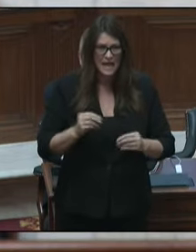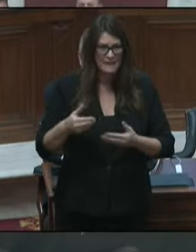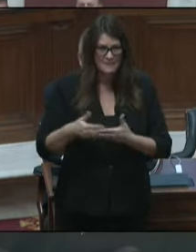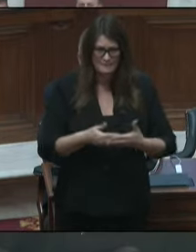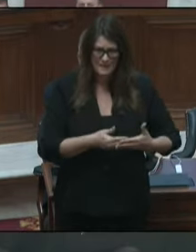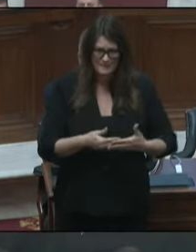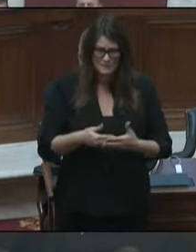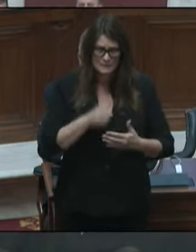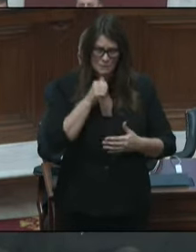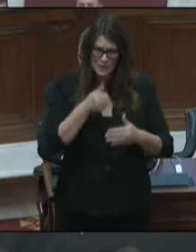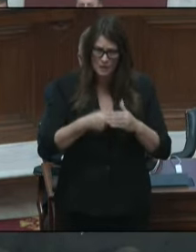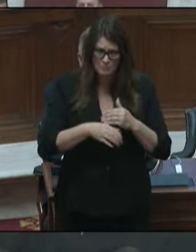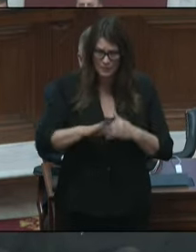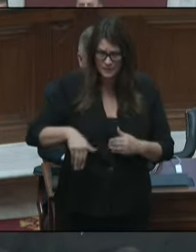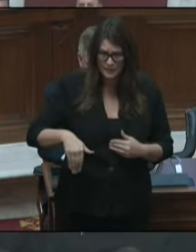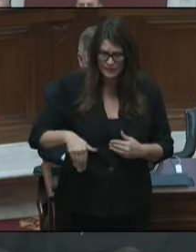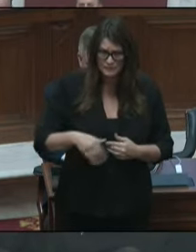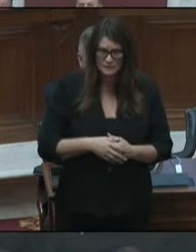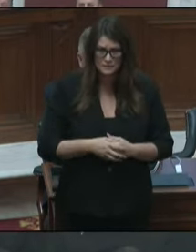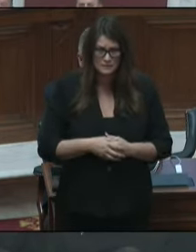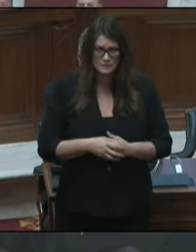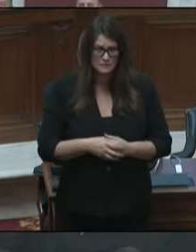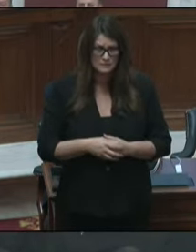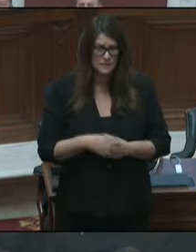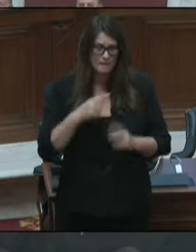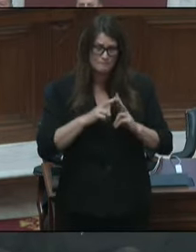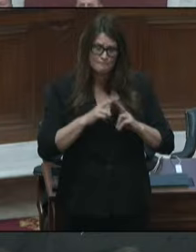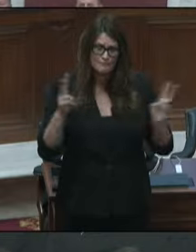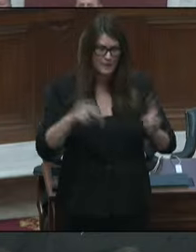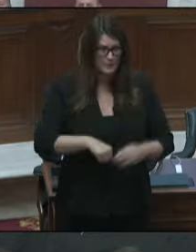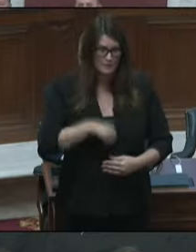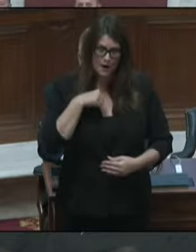babies. I could not be more proud.